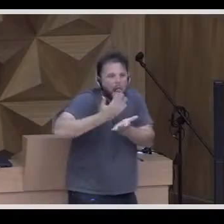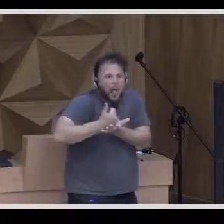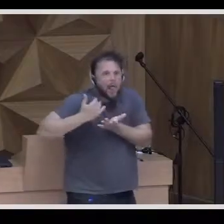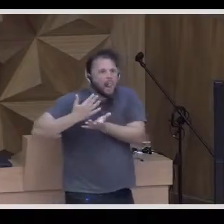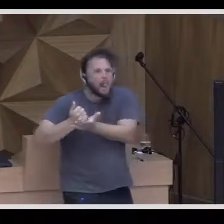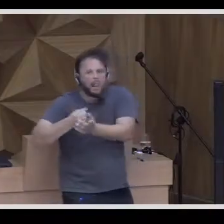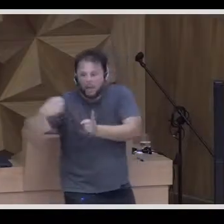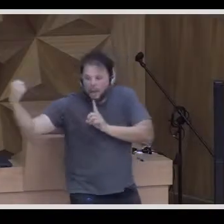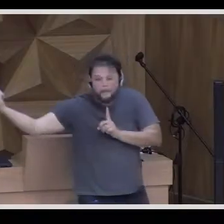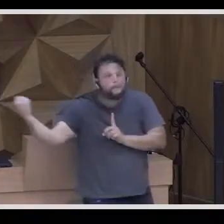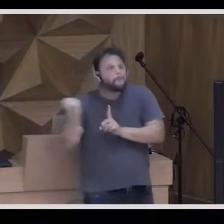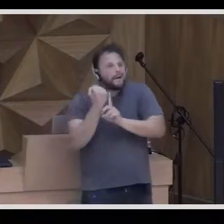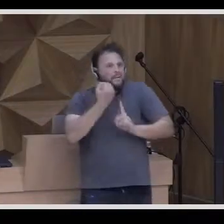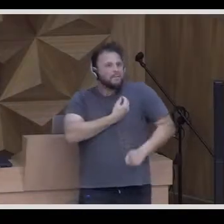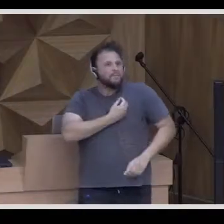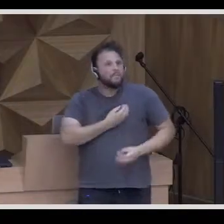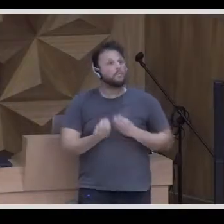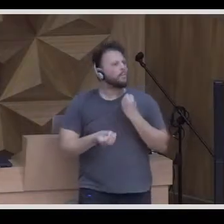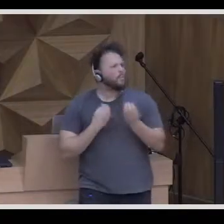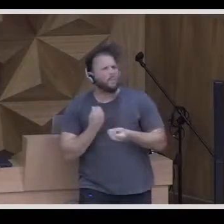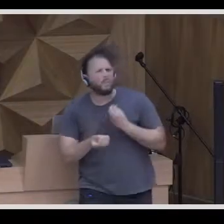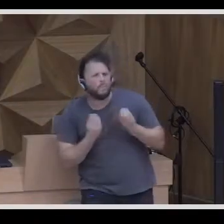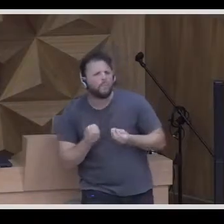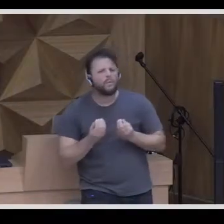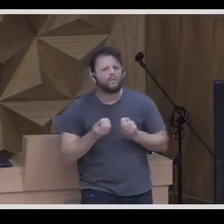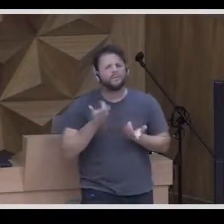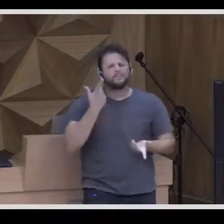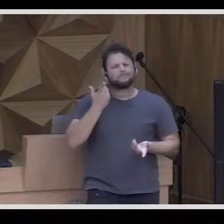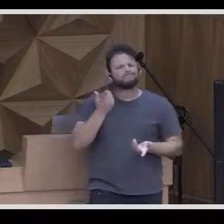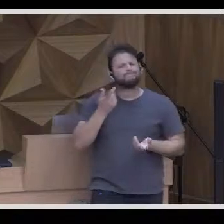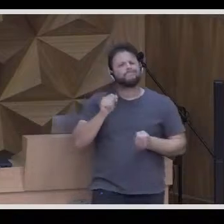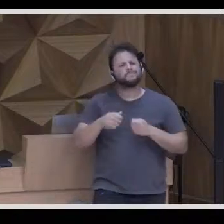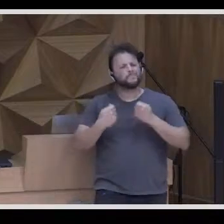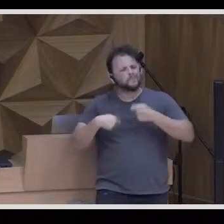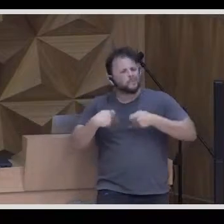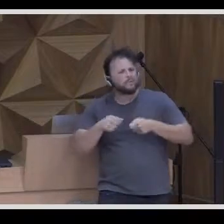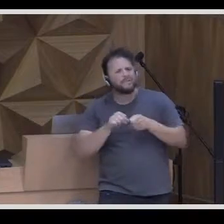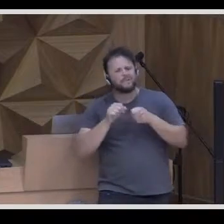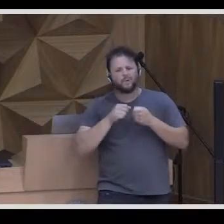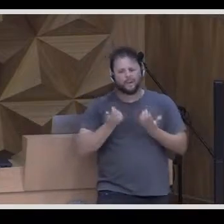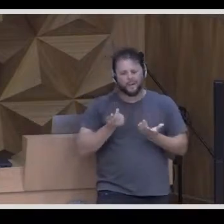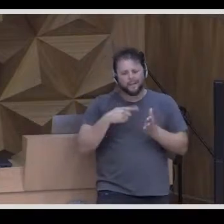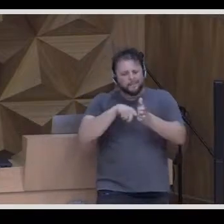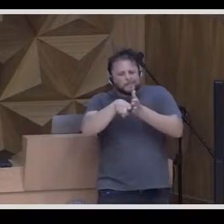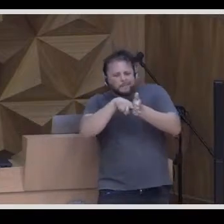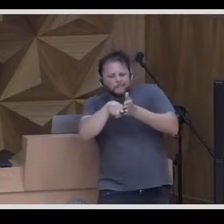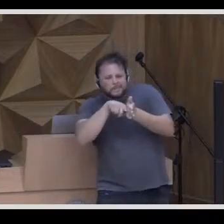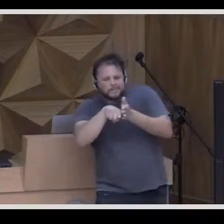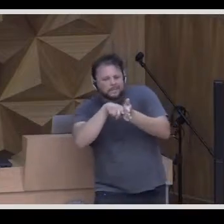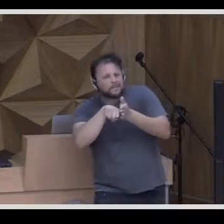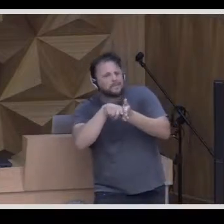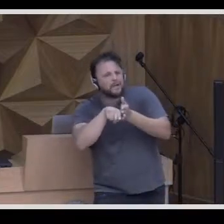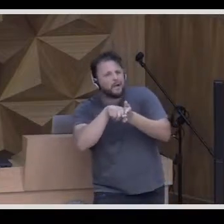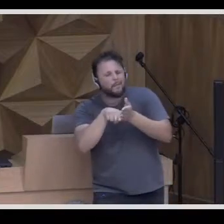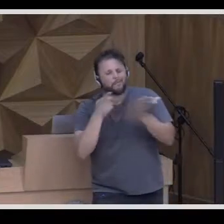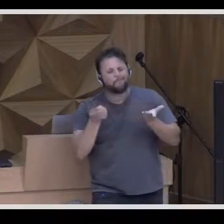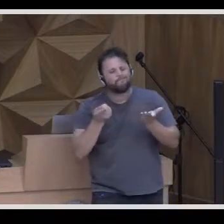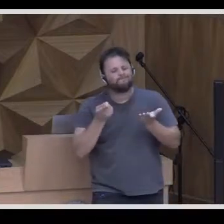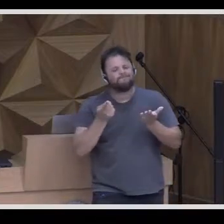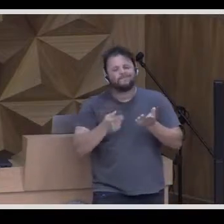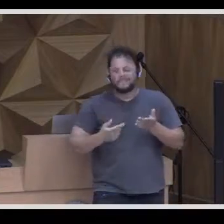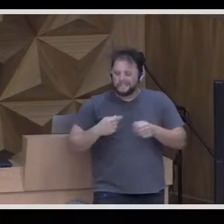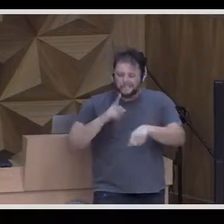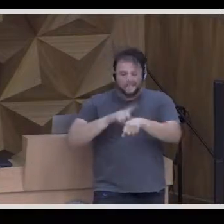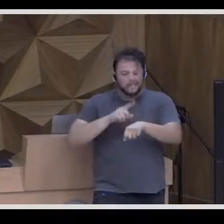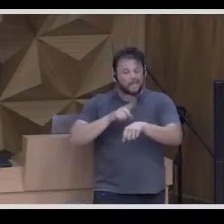measure, because firstly, running very long-term studies, and I'm going to talk about this again a bit later, is a challenging thing to do, but particularly in those